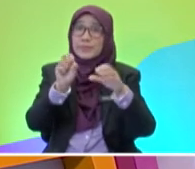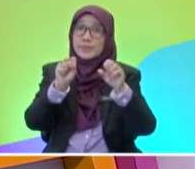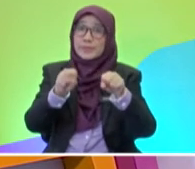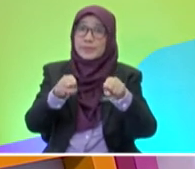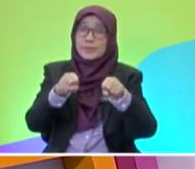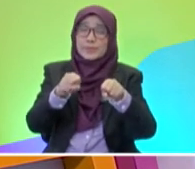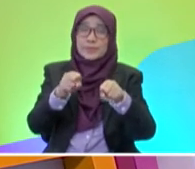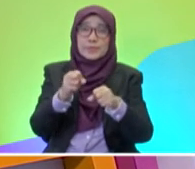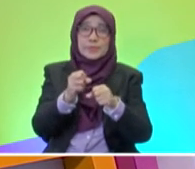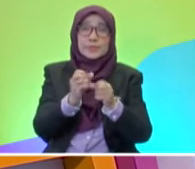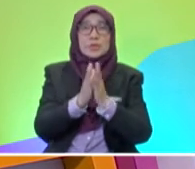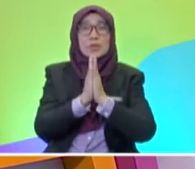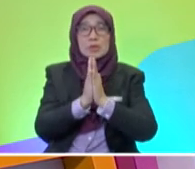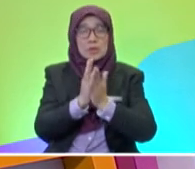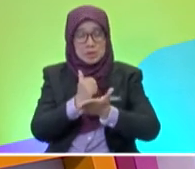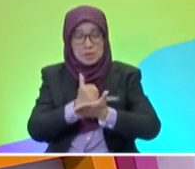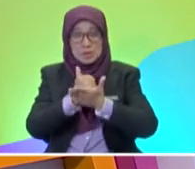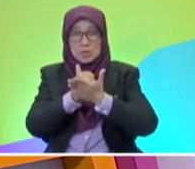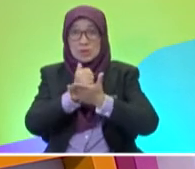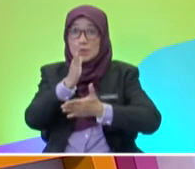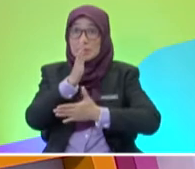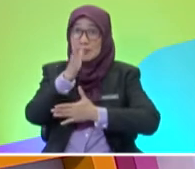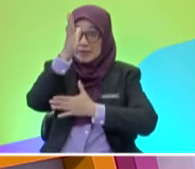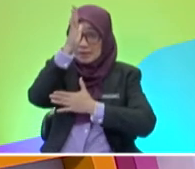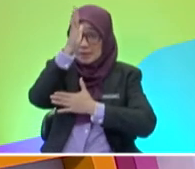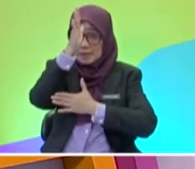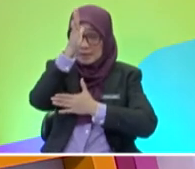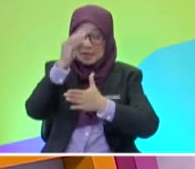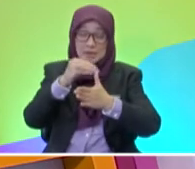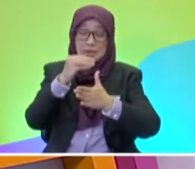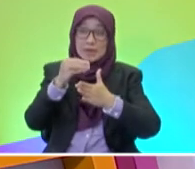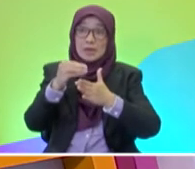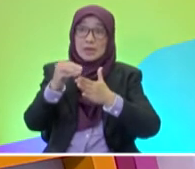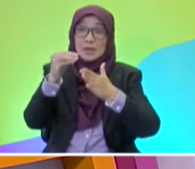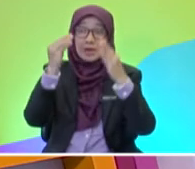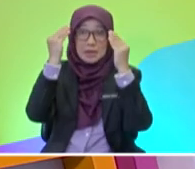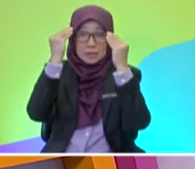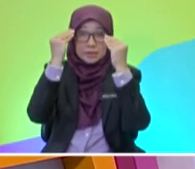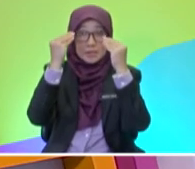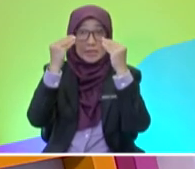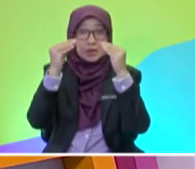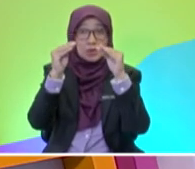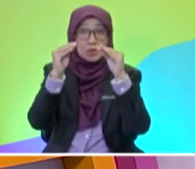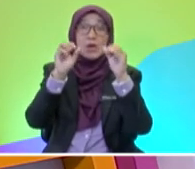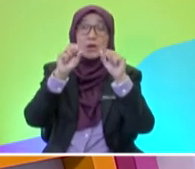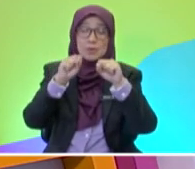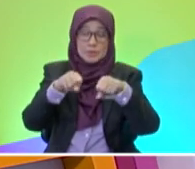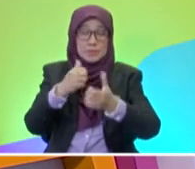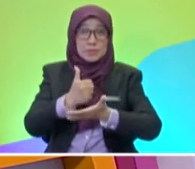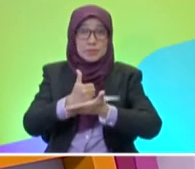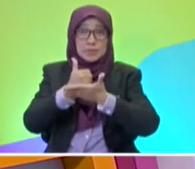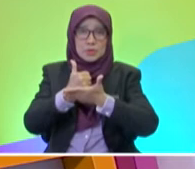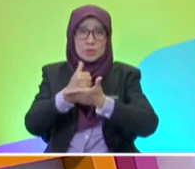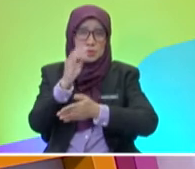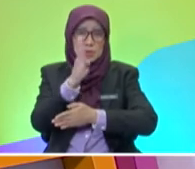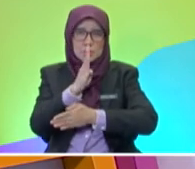teachers. Okay, and don't play with this sharp knife. It's very dangerous. Okay, and then we